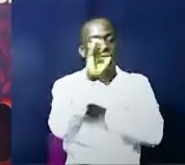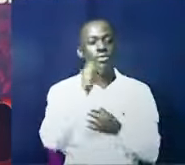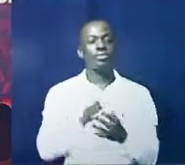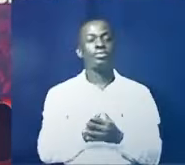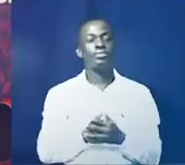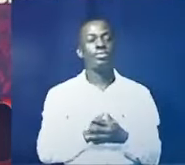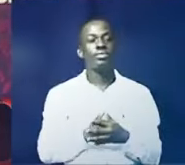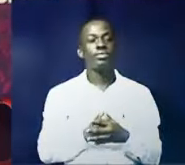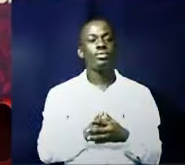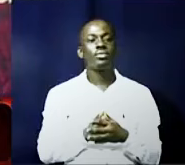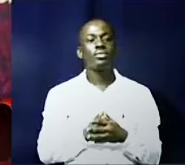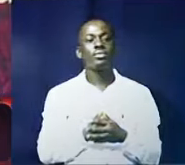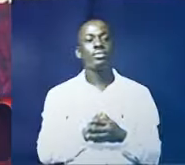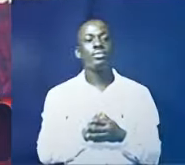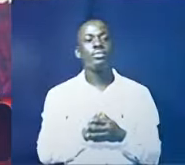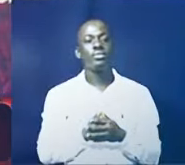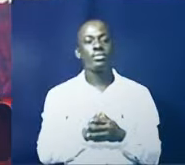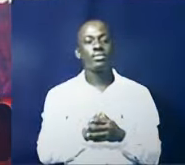Now, 24.